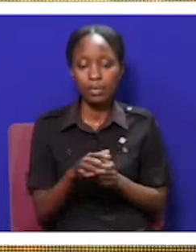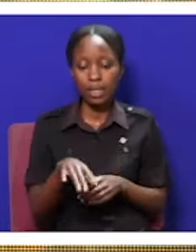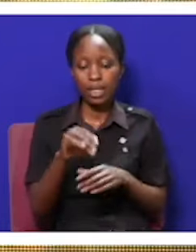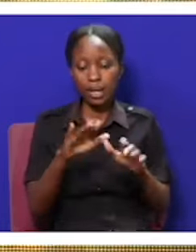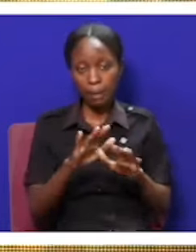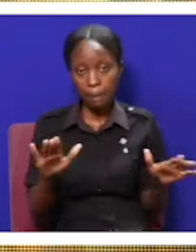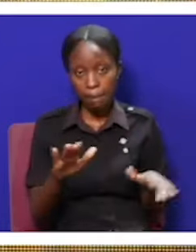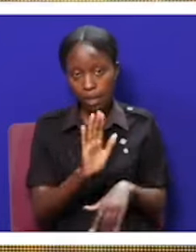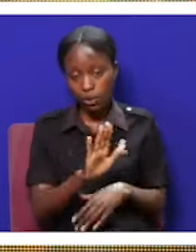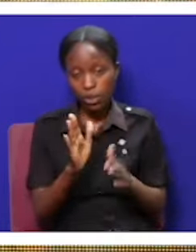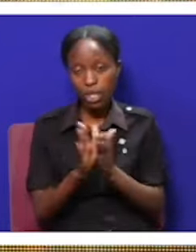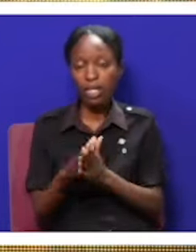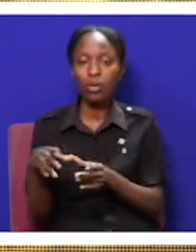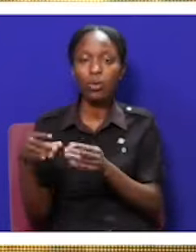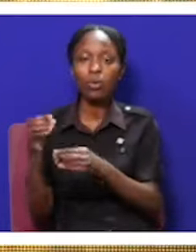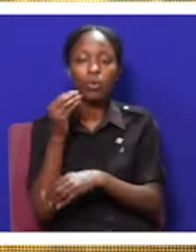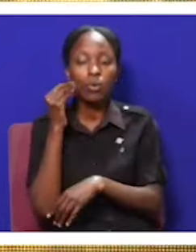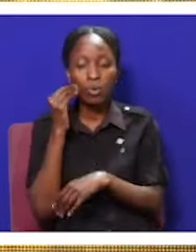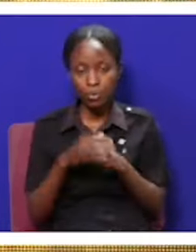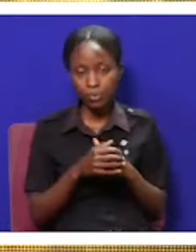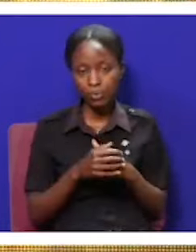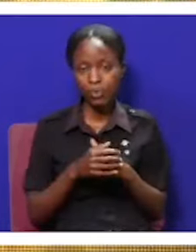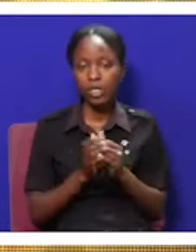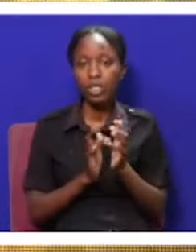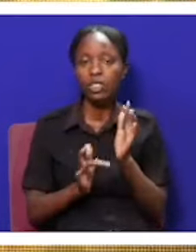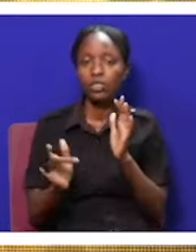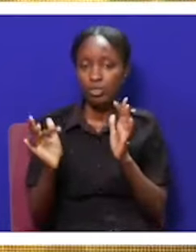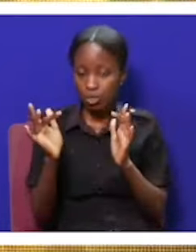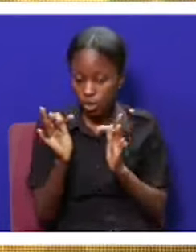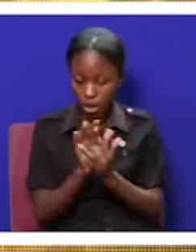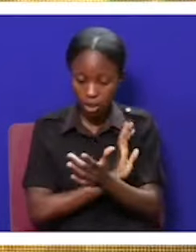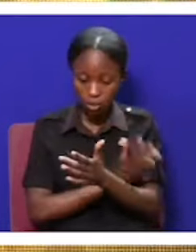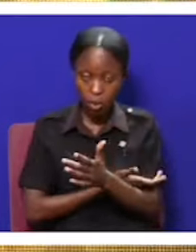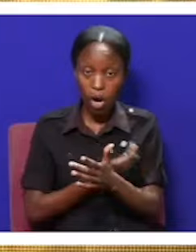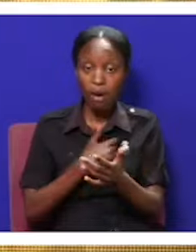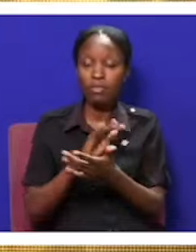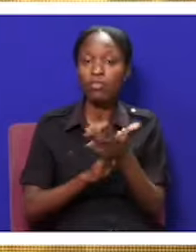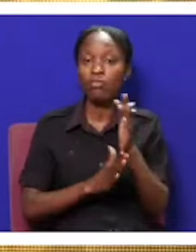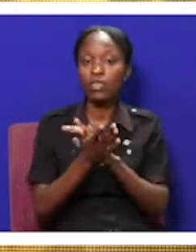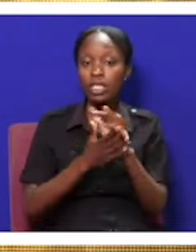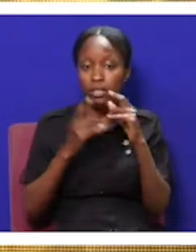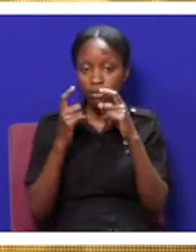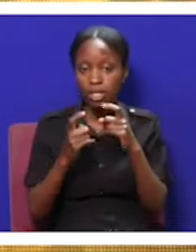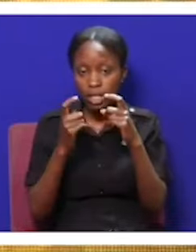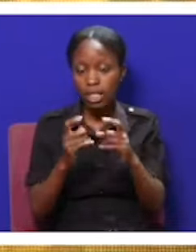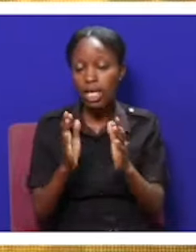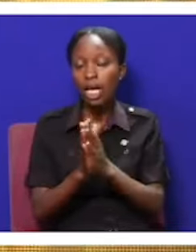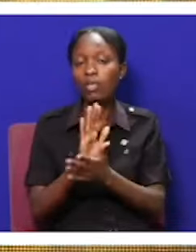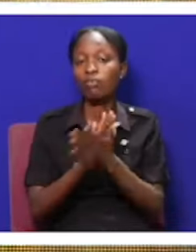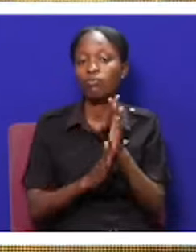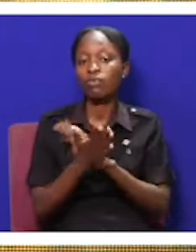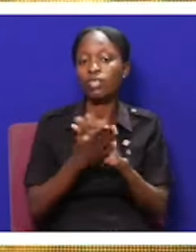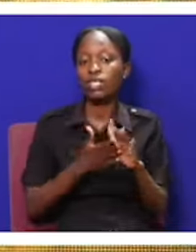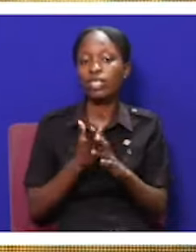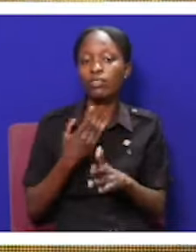your bed, and go home.'" Jesus has power to forgive sin and to forgive us for